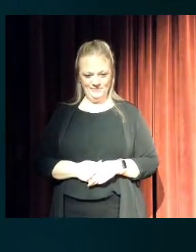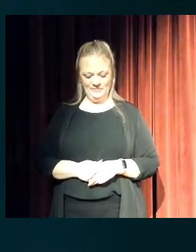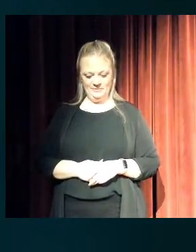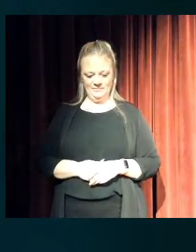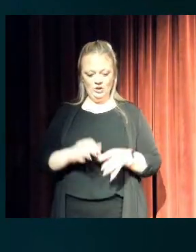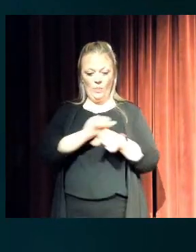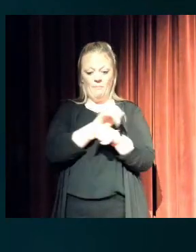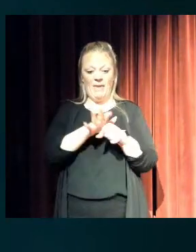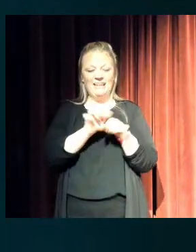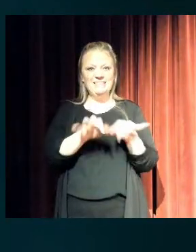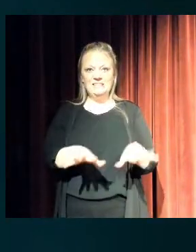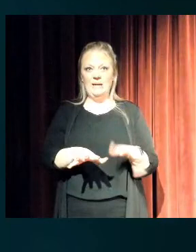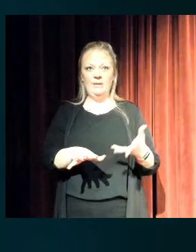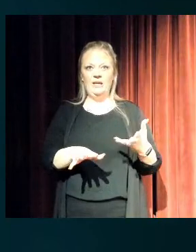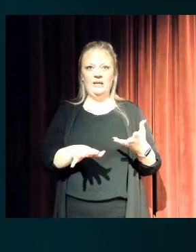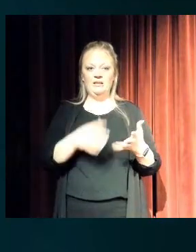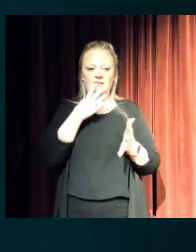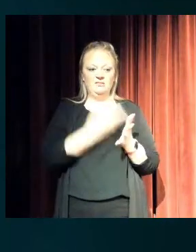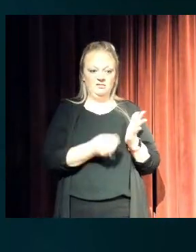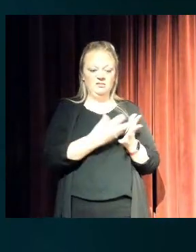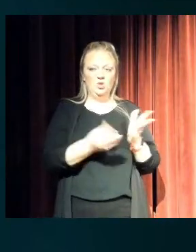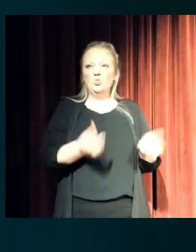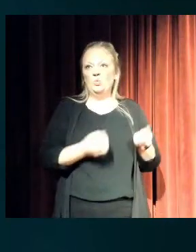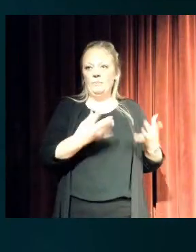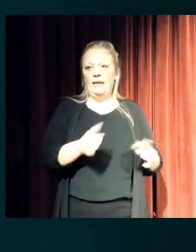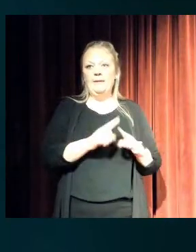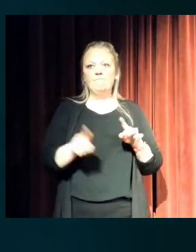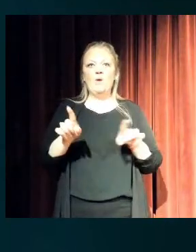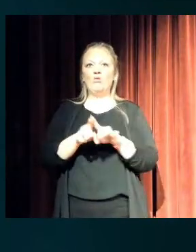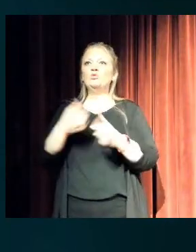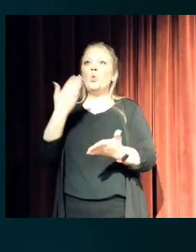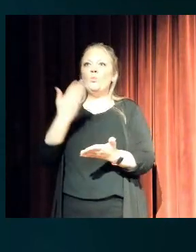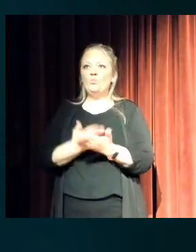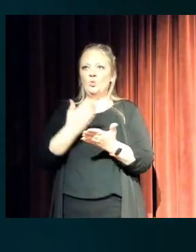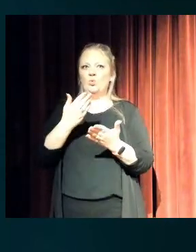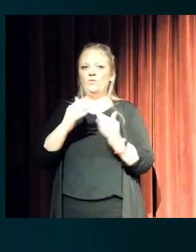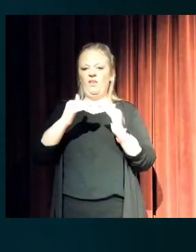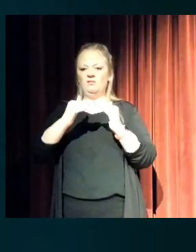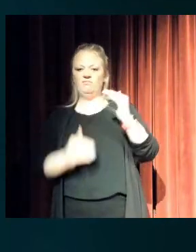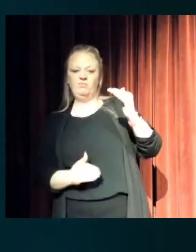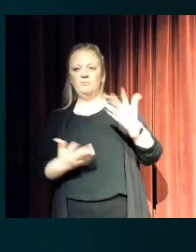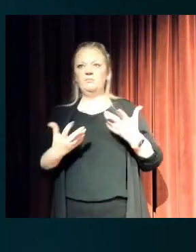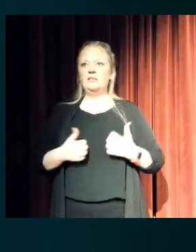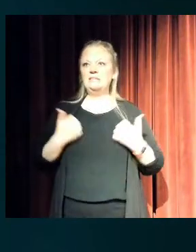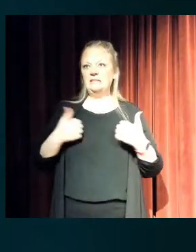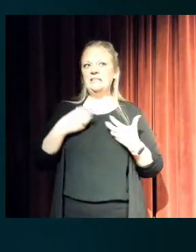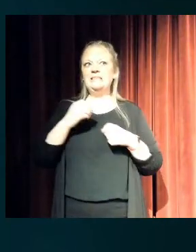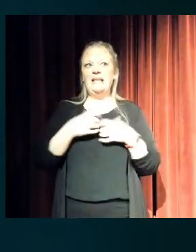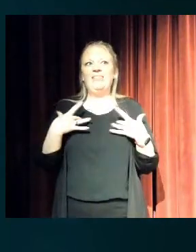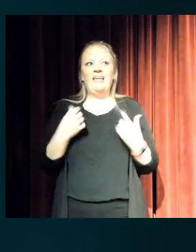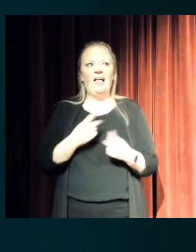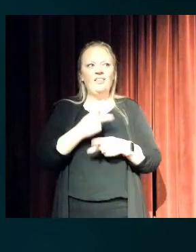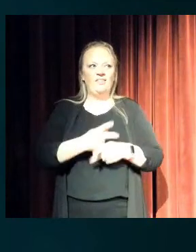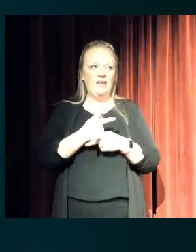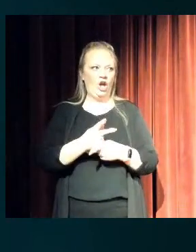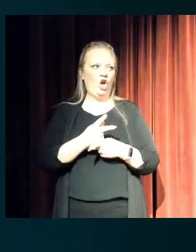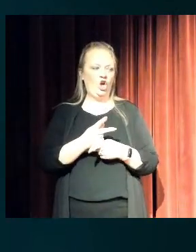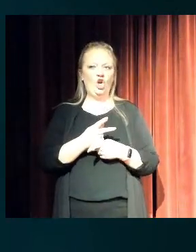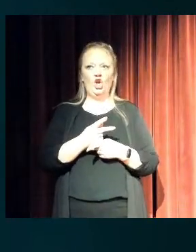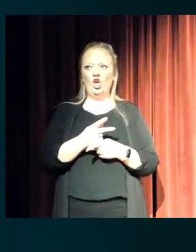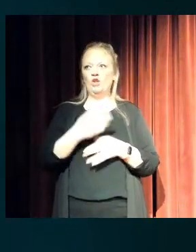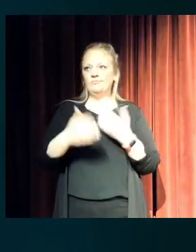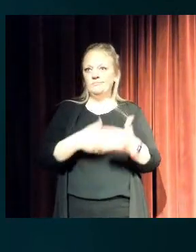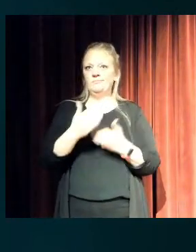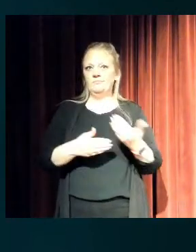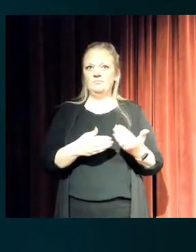The pandemic not only took far too many lives, but also proved to all that inequity exists in our community's healthcare delivery. No one should